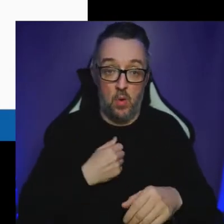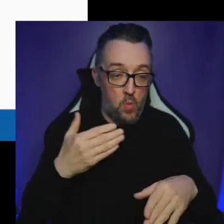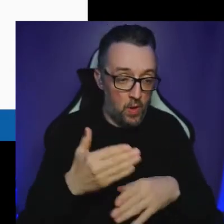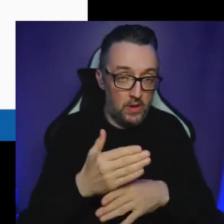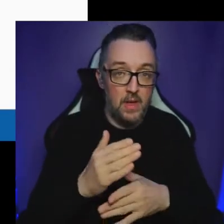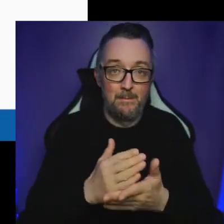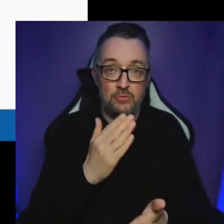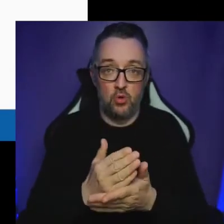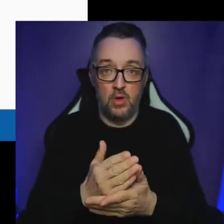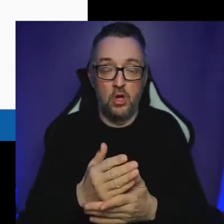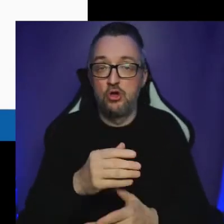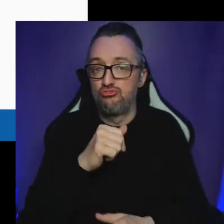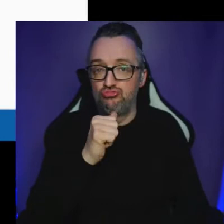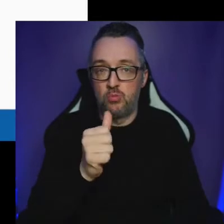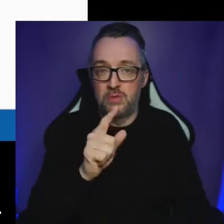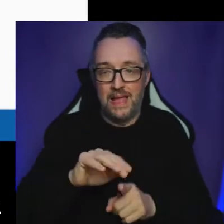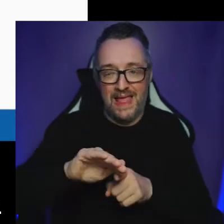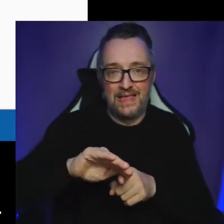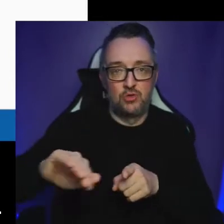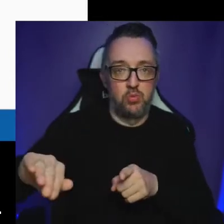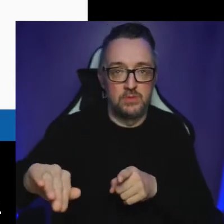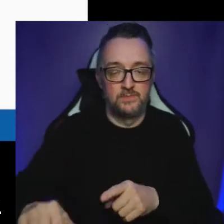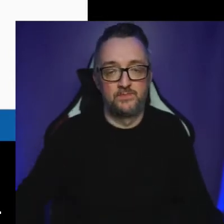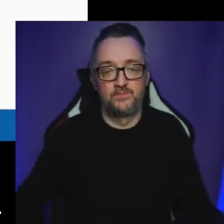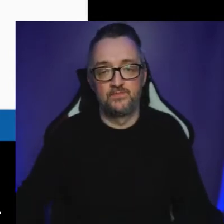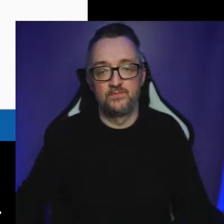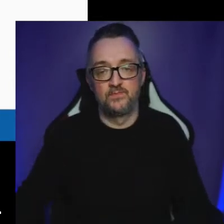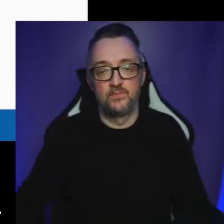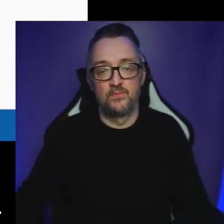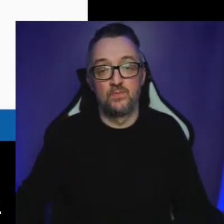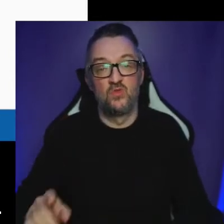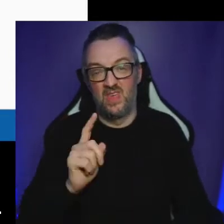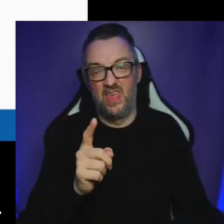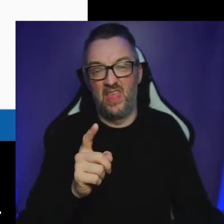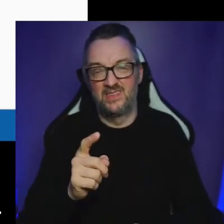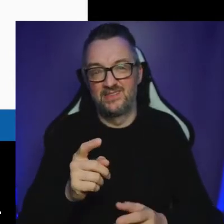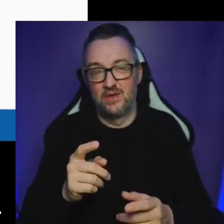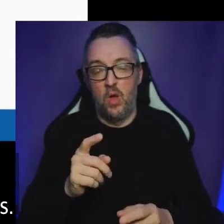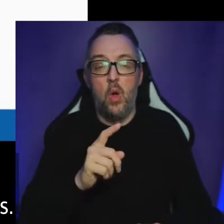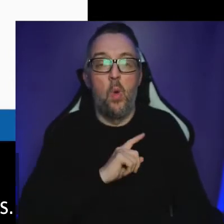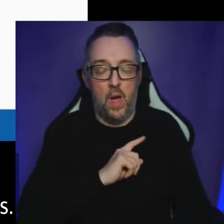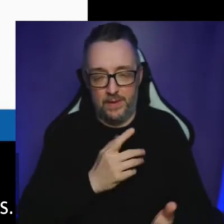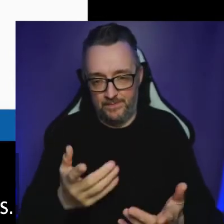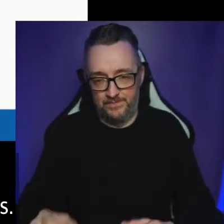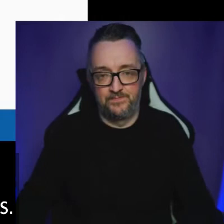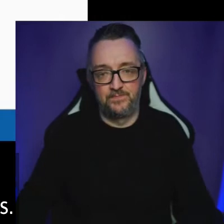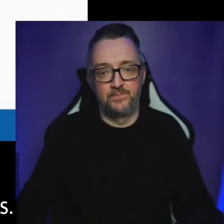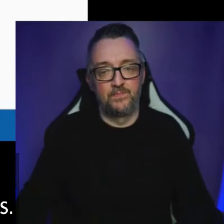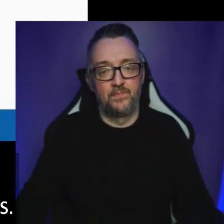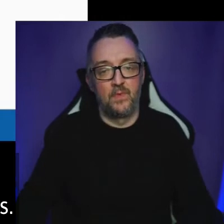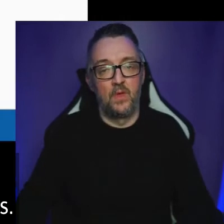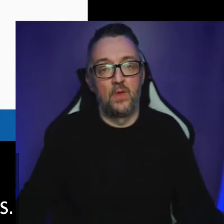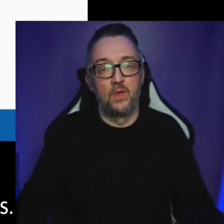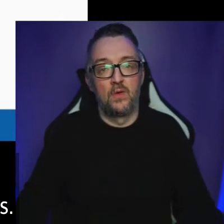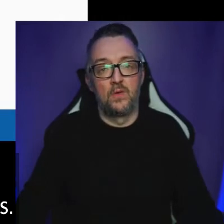does not exclude people. So that's kind of the around about the why about it. We need to design